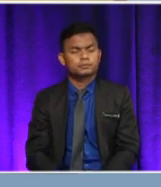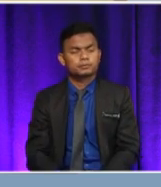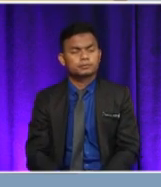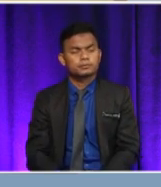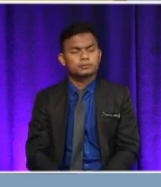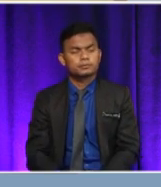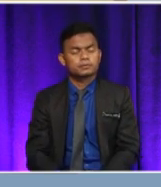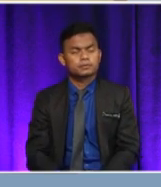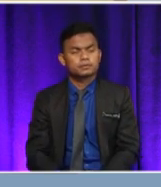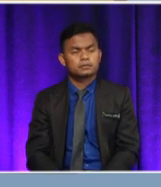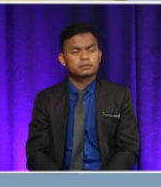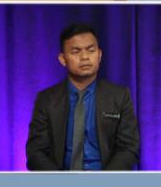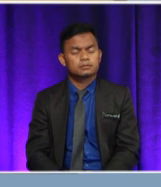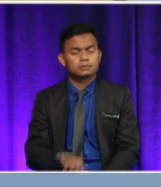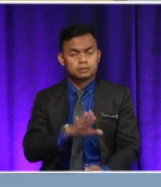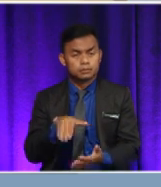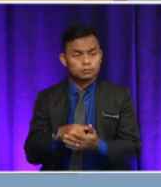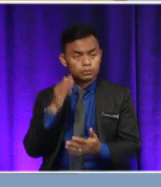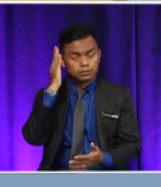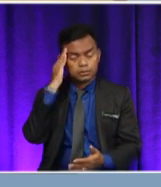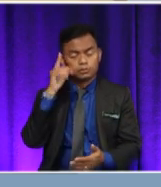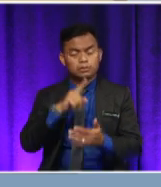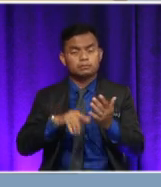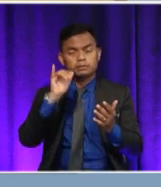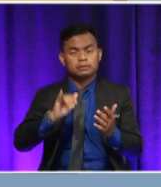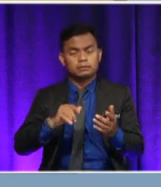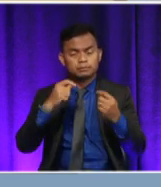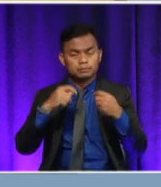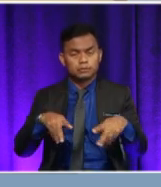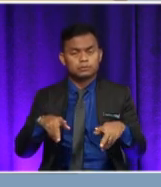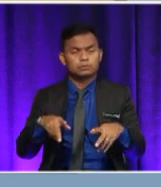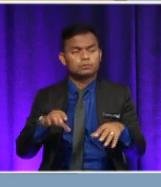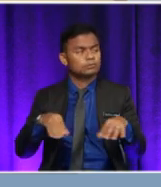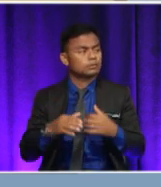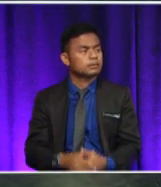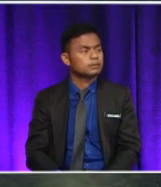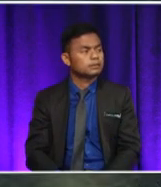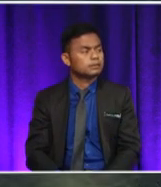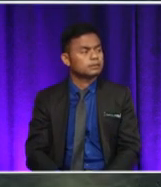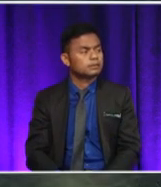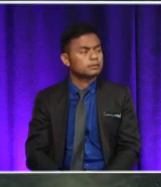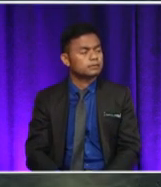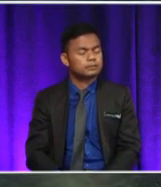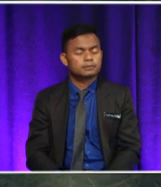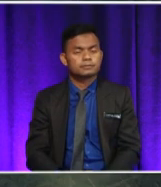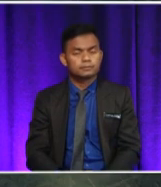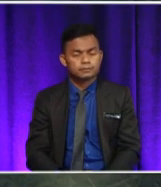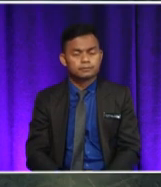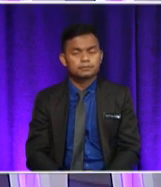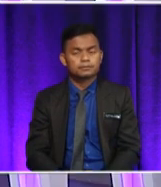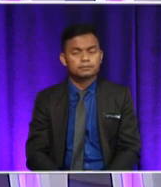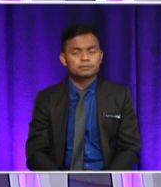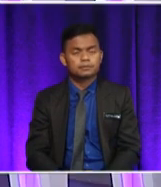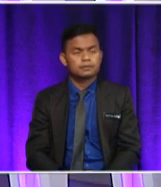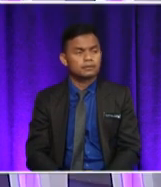is someone who shows somebody else where to go. Right. Okay, so correct. Well done. Well done to both our pupils